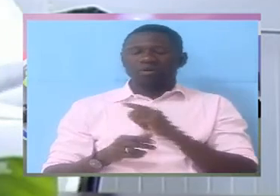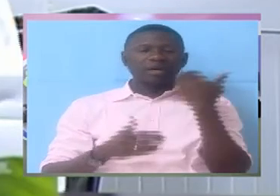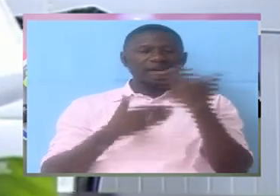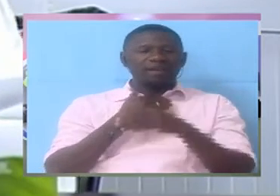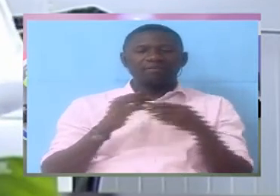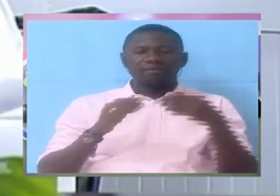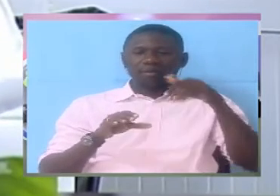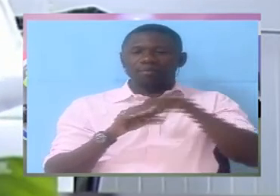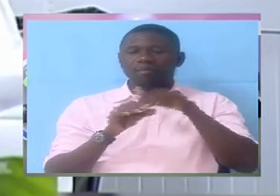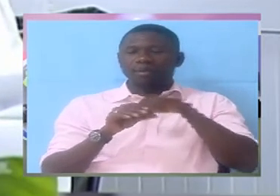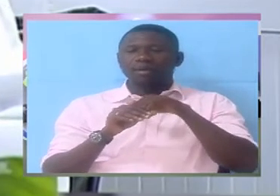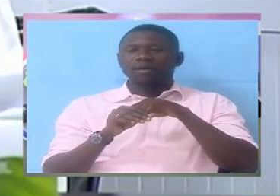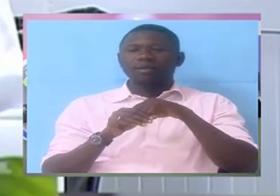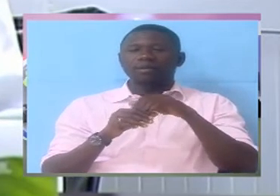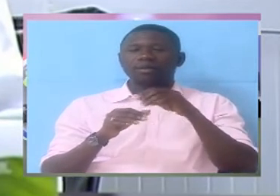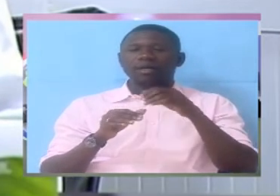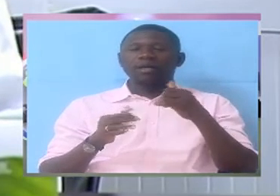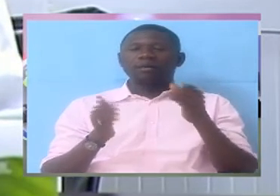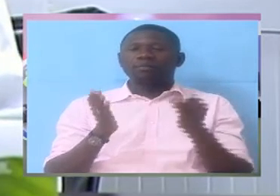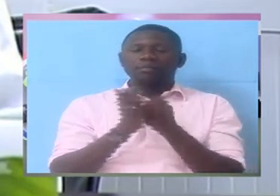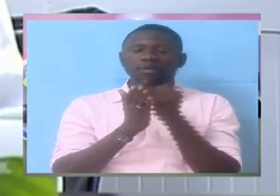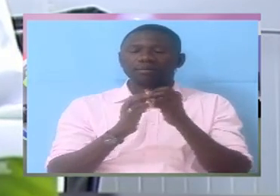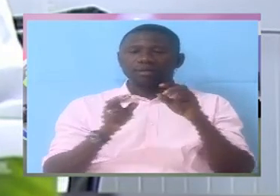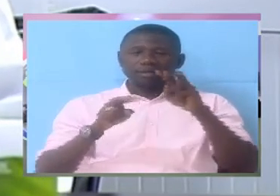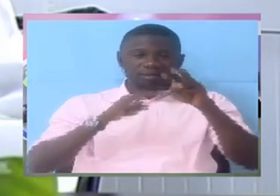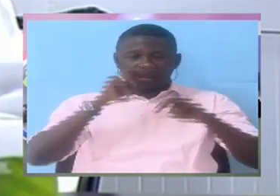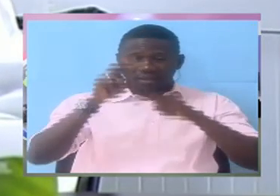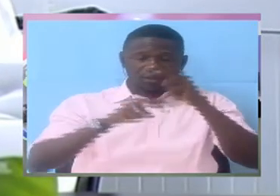been a panel member. Mr. Witness,